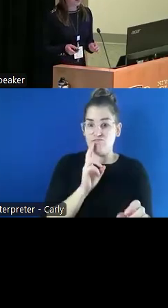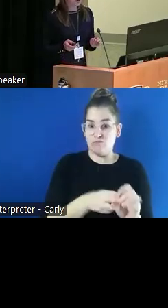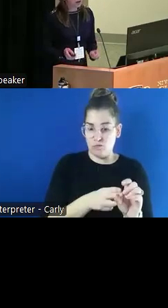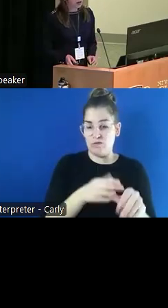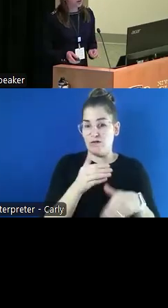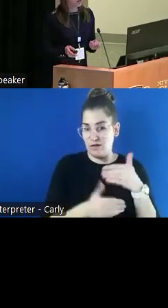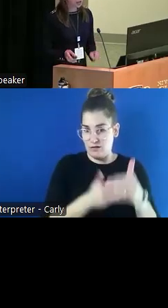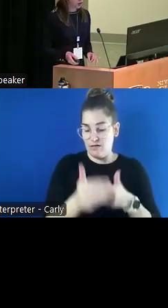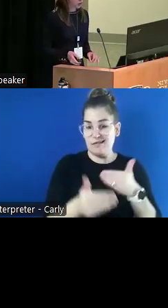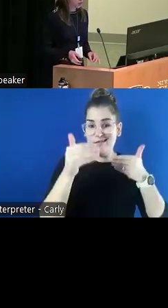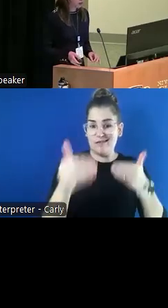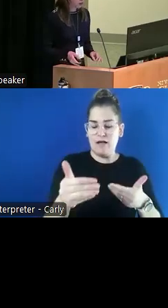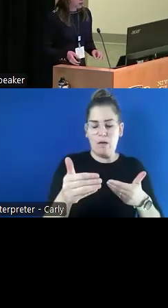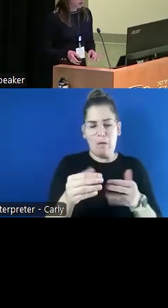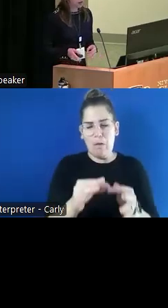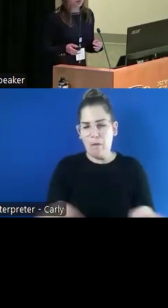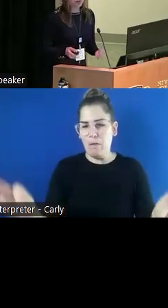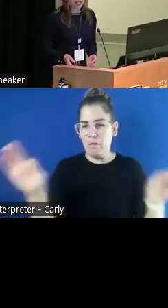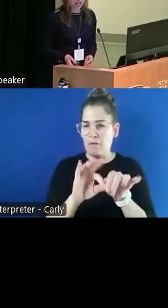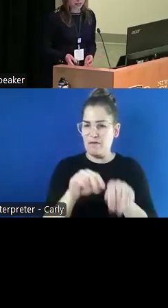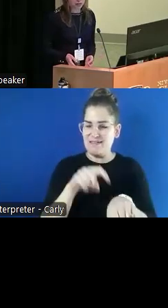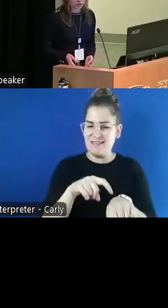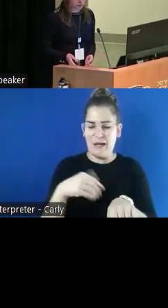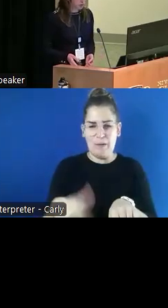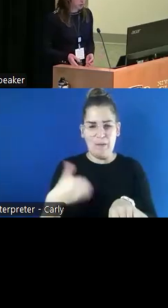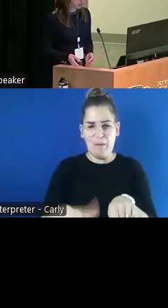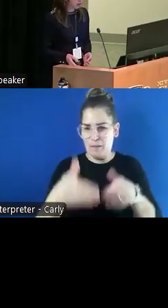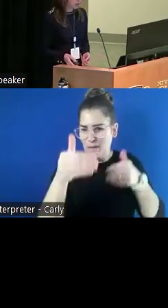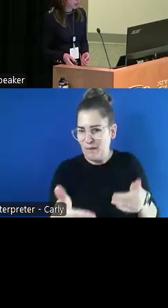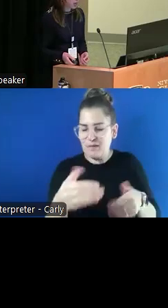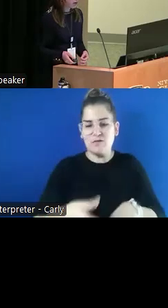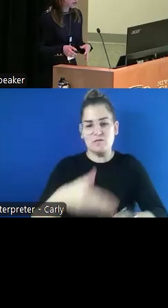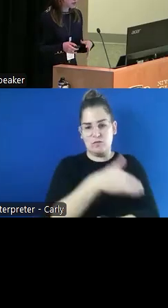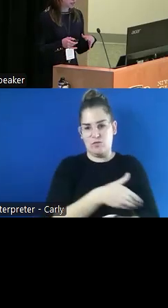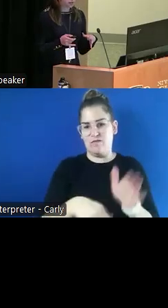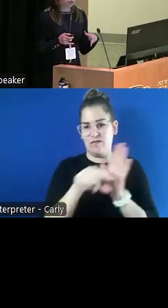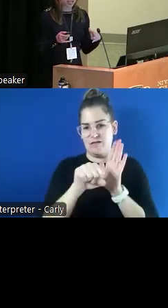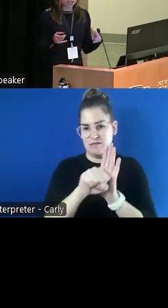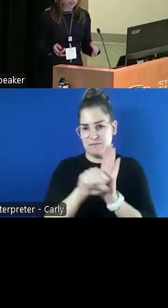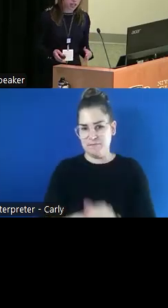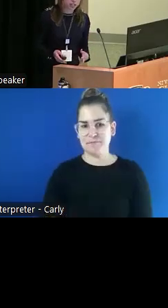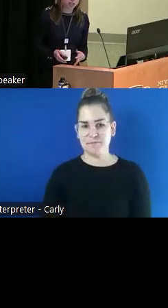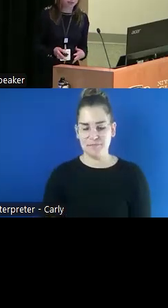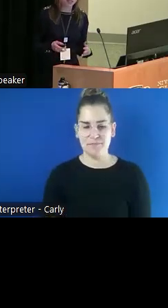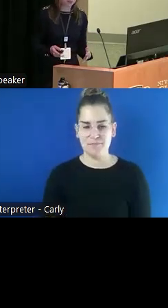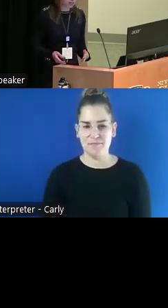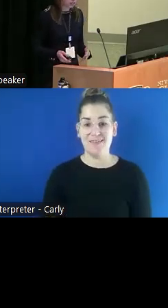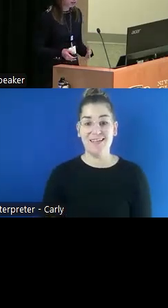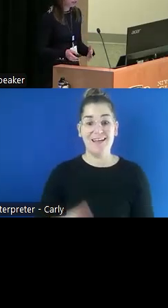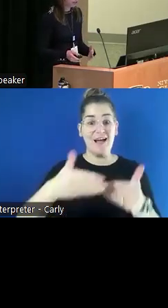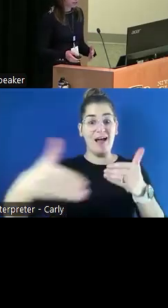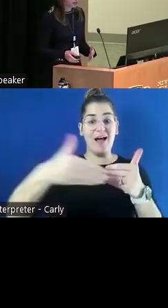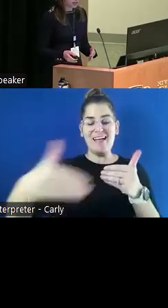a critical window for improving negative symptoms, after which less change can be